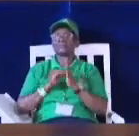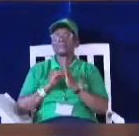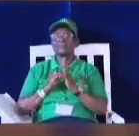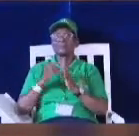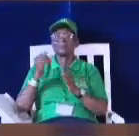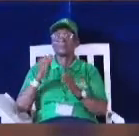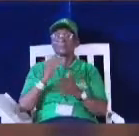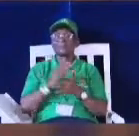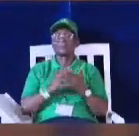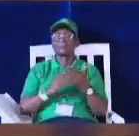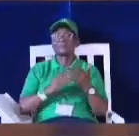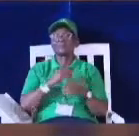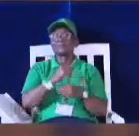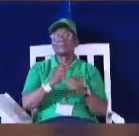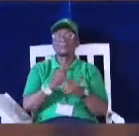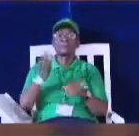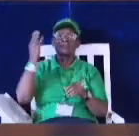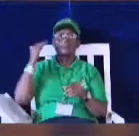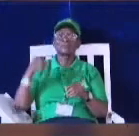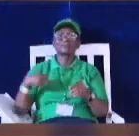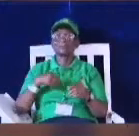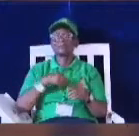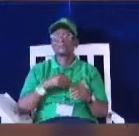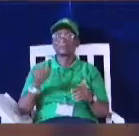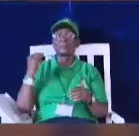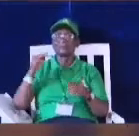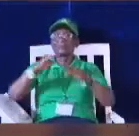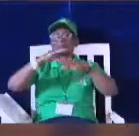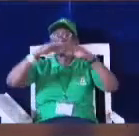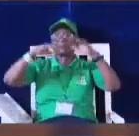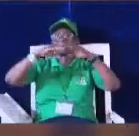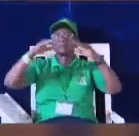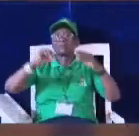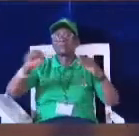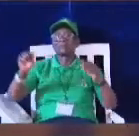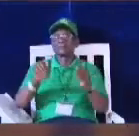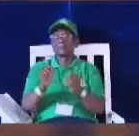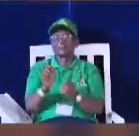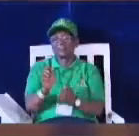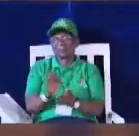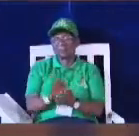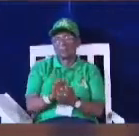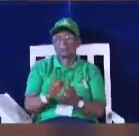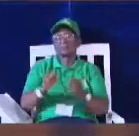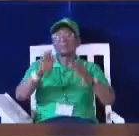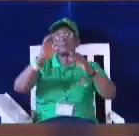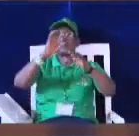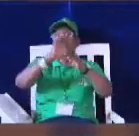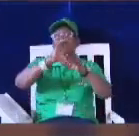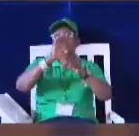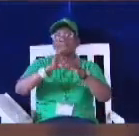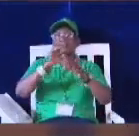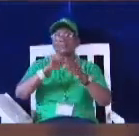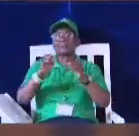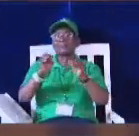Some years ago, we were building a little church in Elisha,